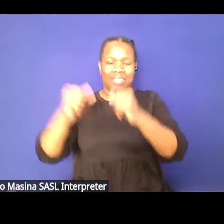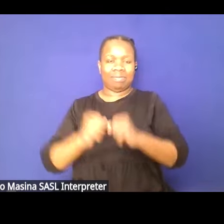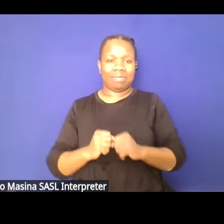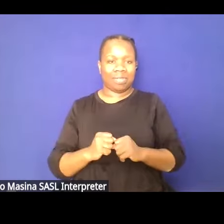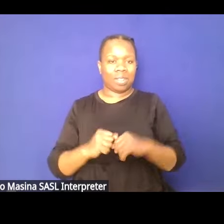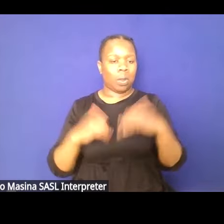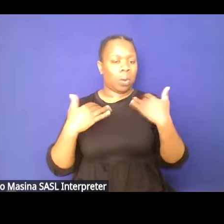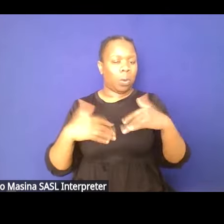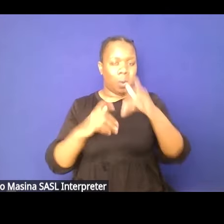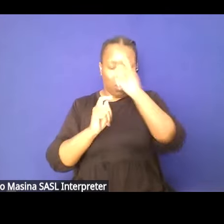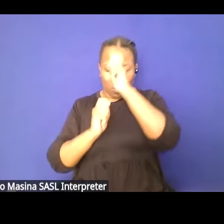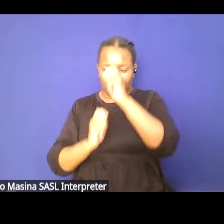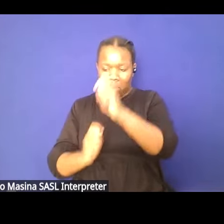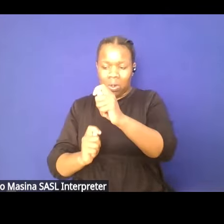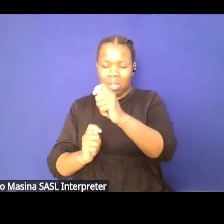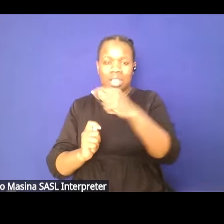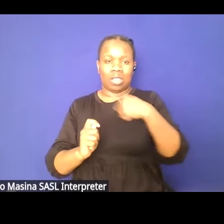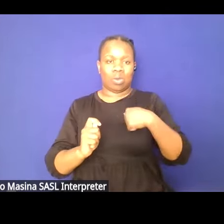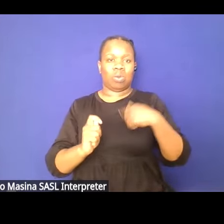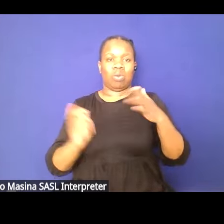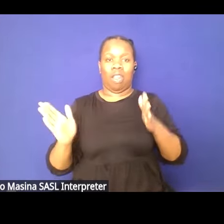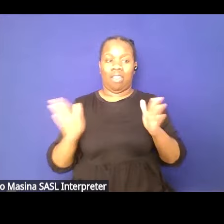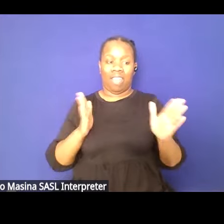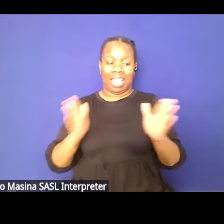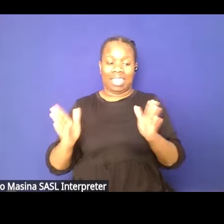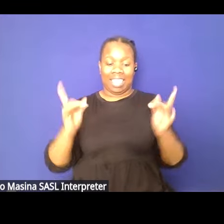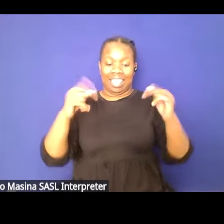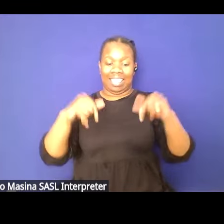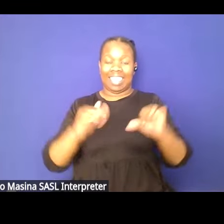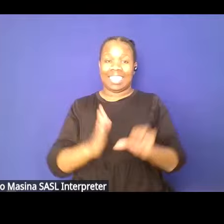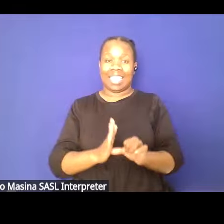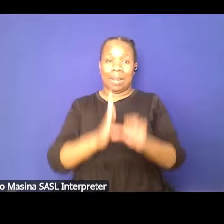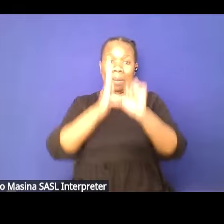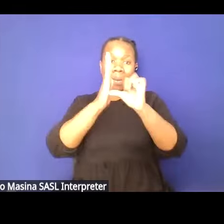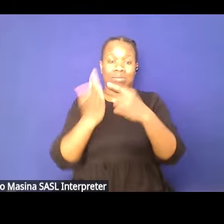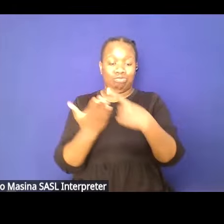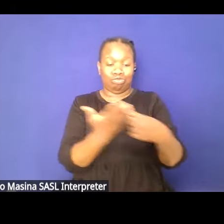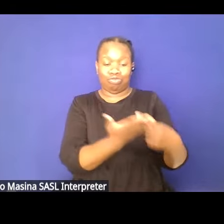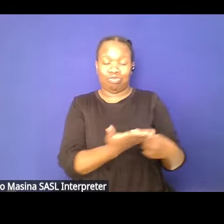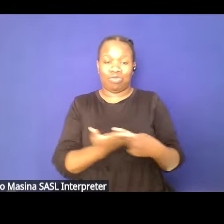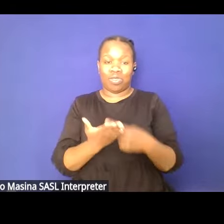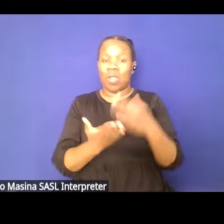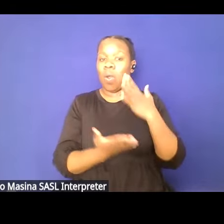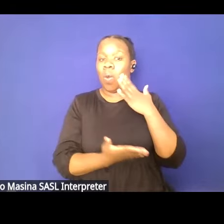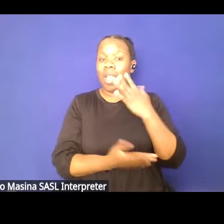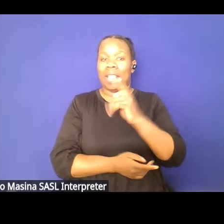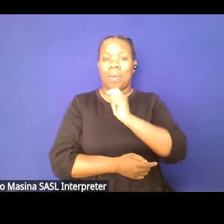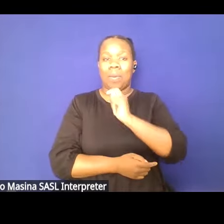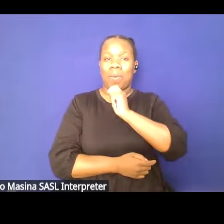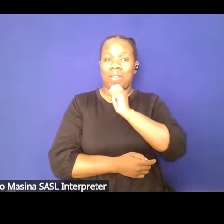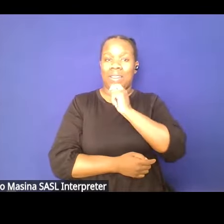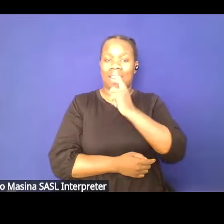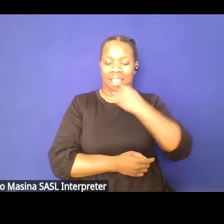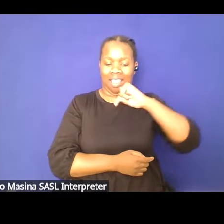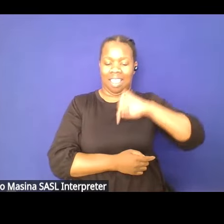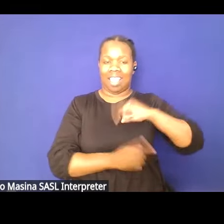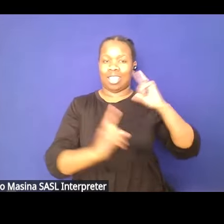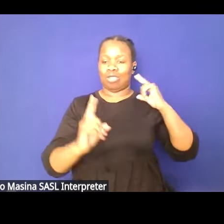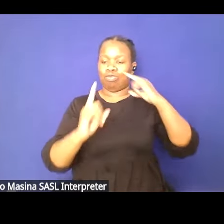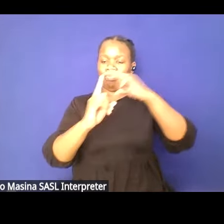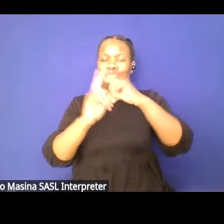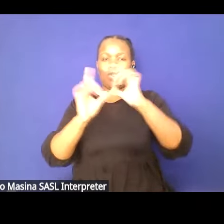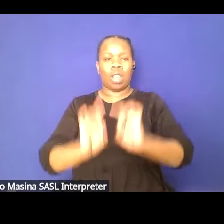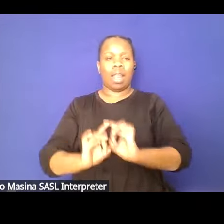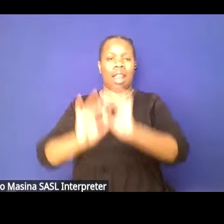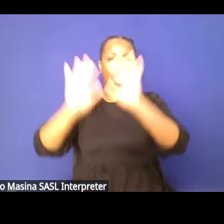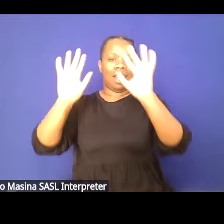honor for me to facilitate this very important discussion this morning. Our aim is to provide you with clarity